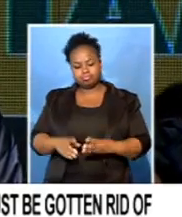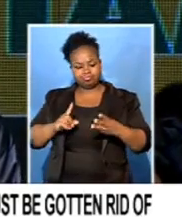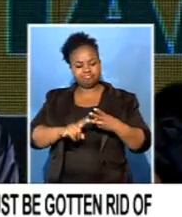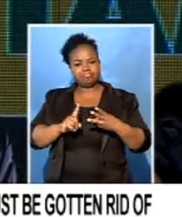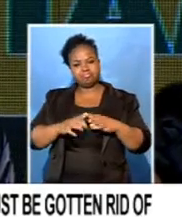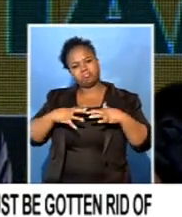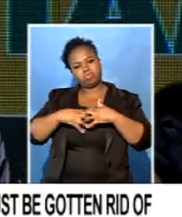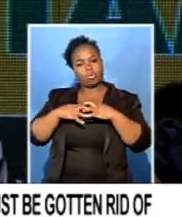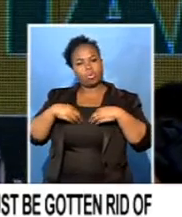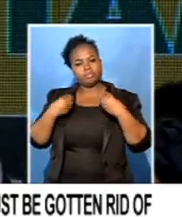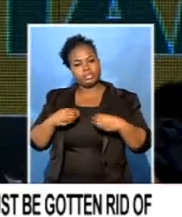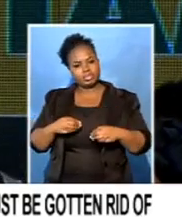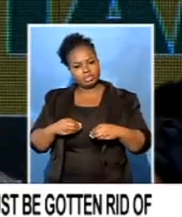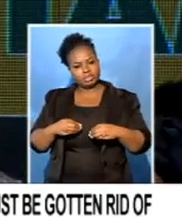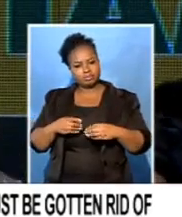entrepreneurship,